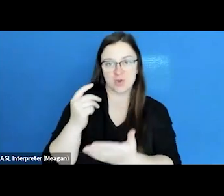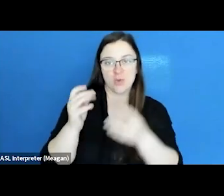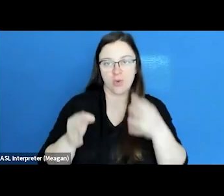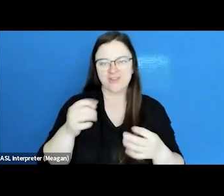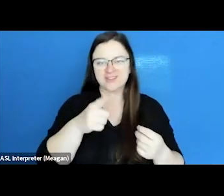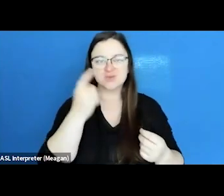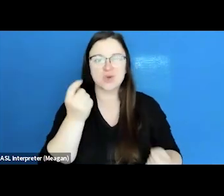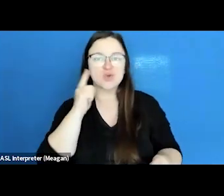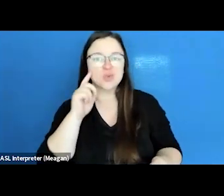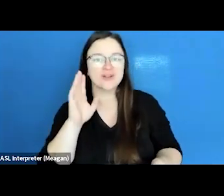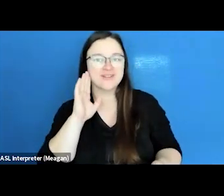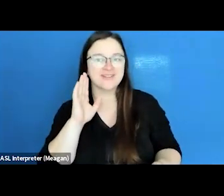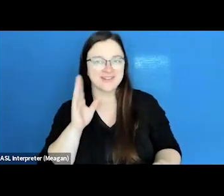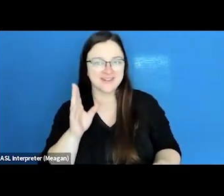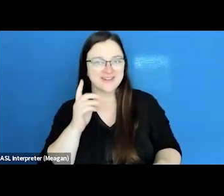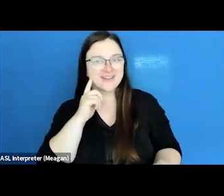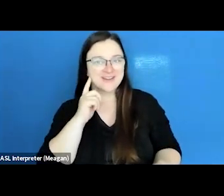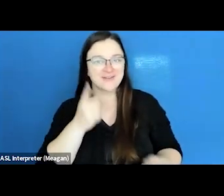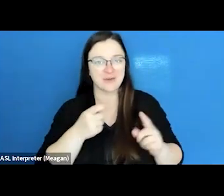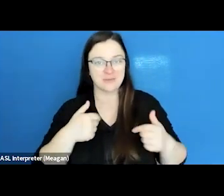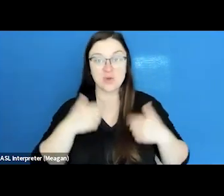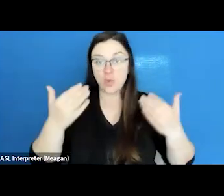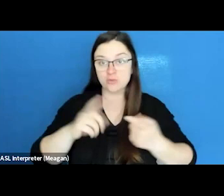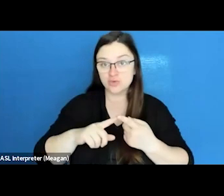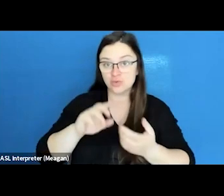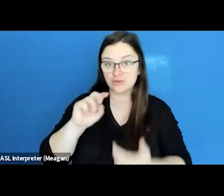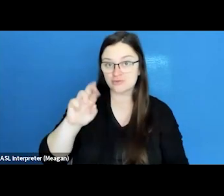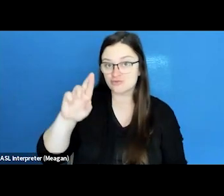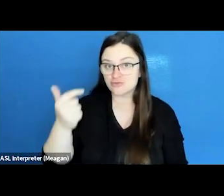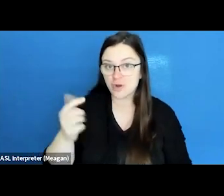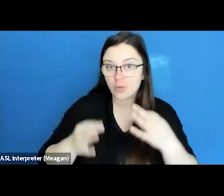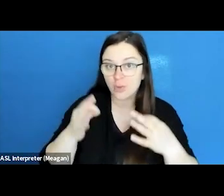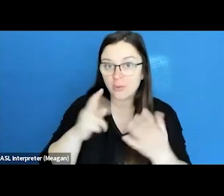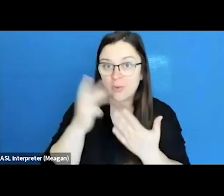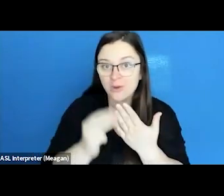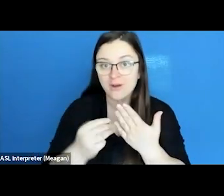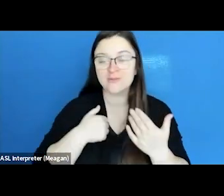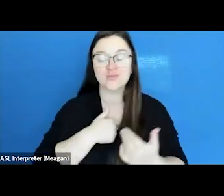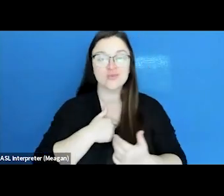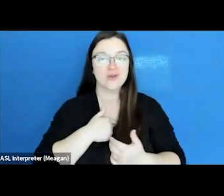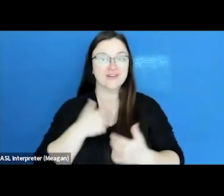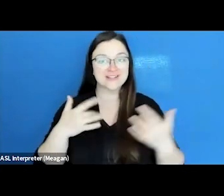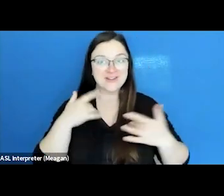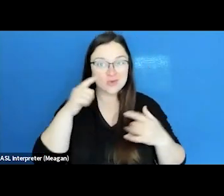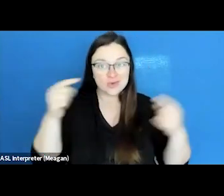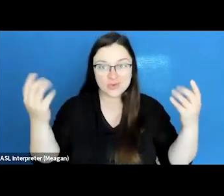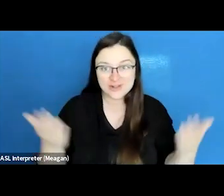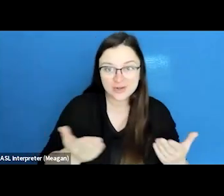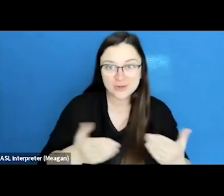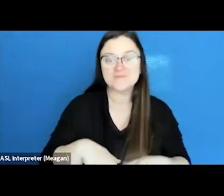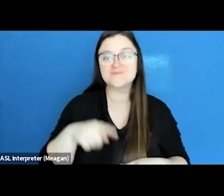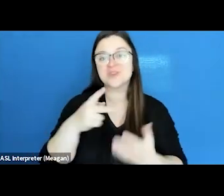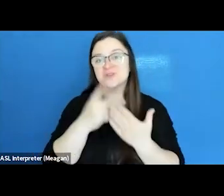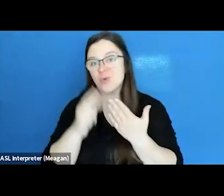me. Welcome to the drug court program. We'd love to have you. This program is 12